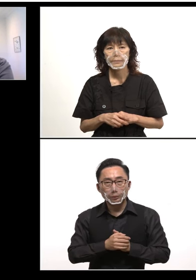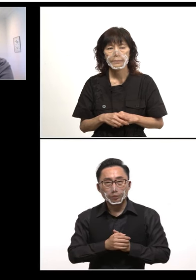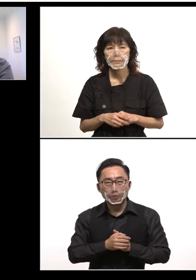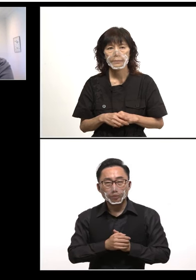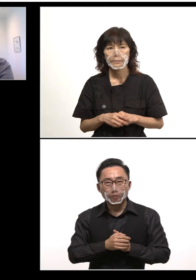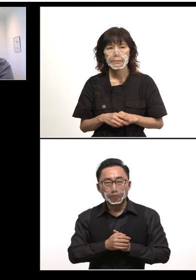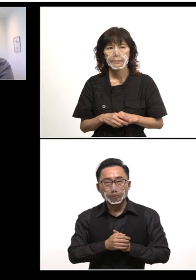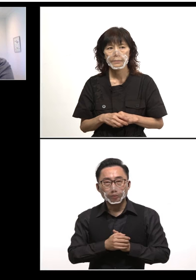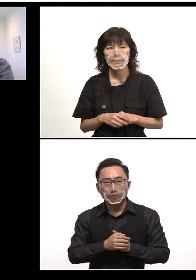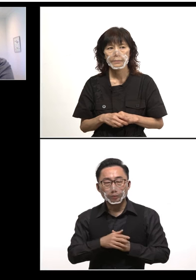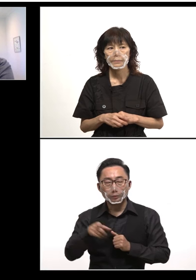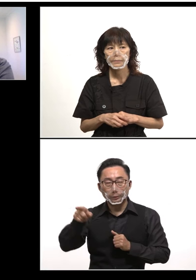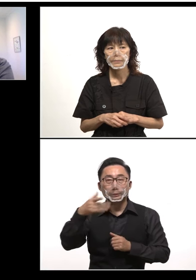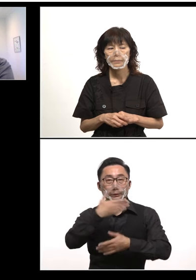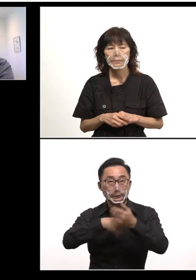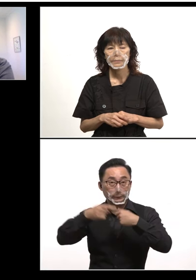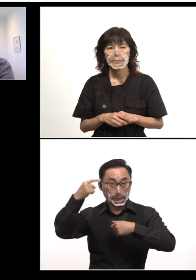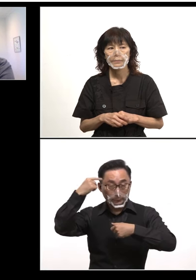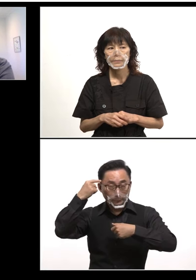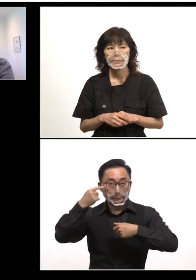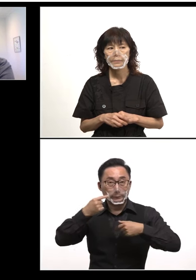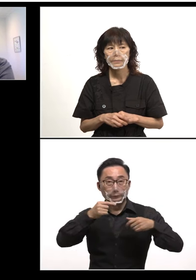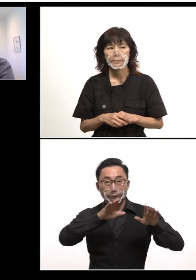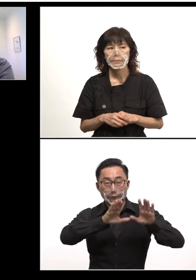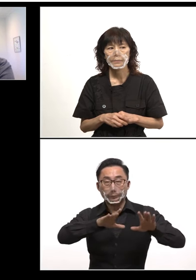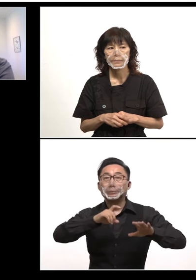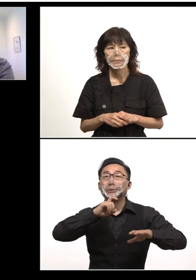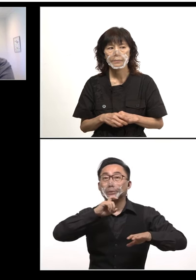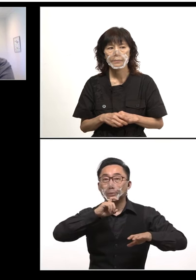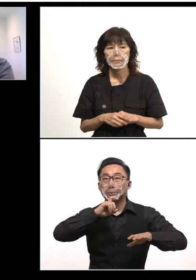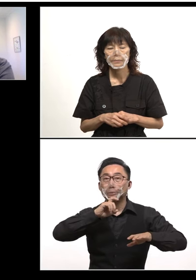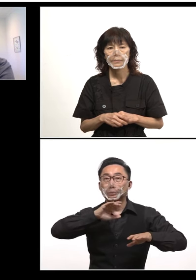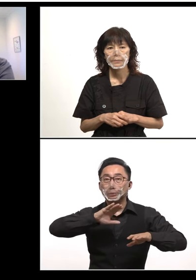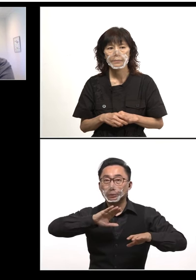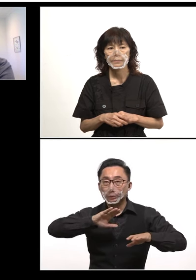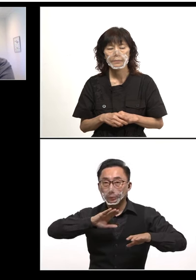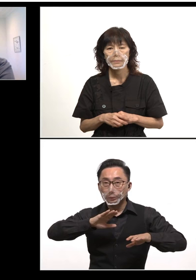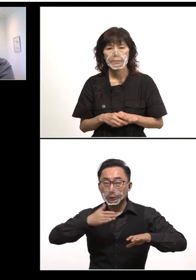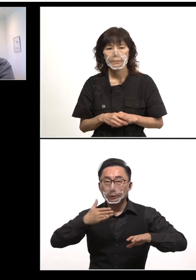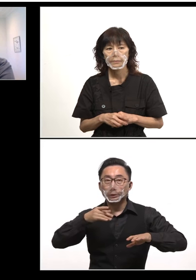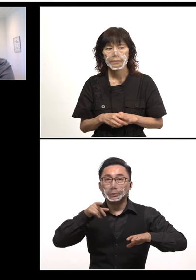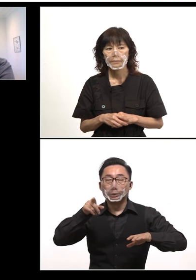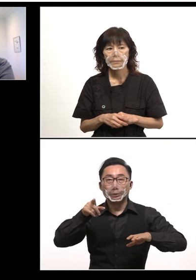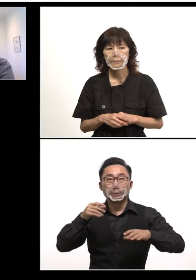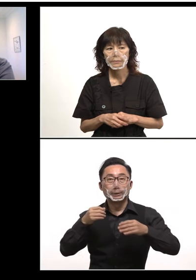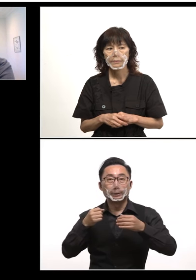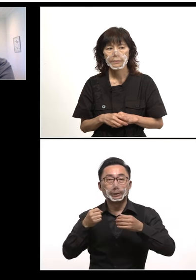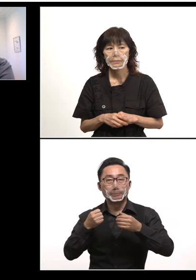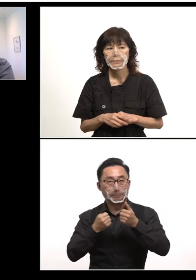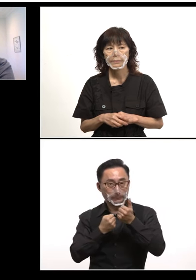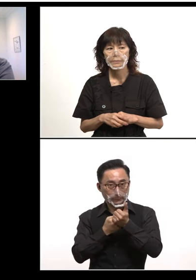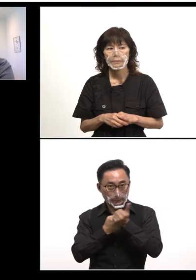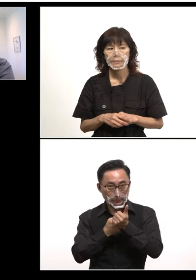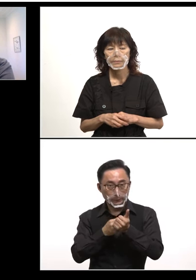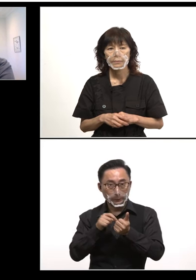there. And I think that is what a lot of this support does for them. There